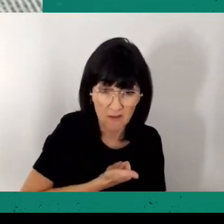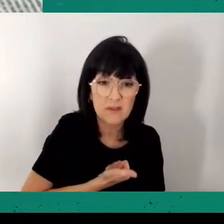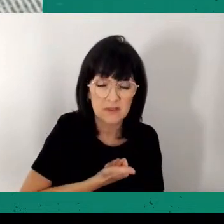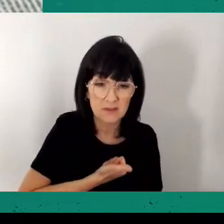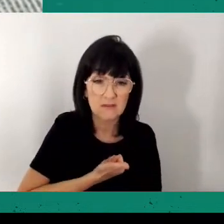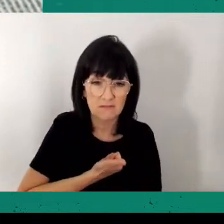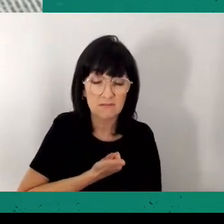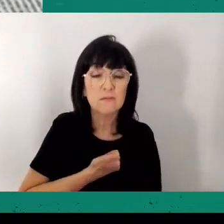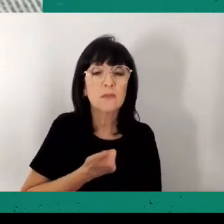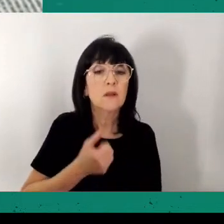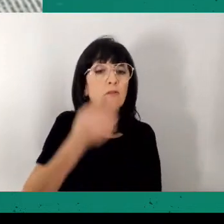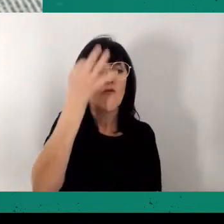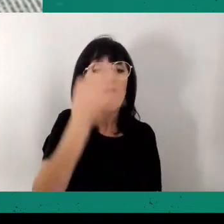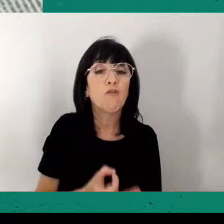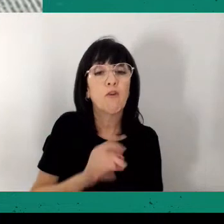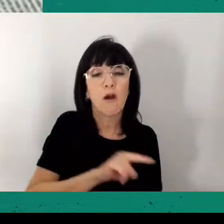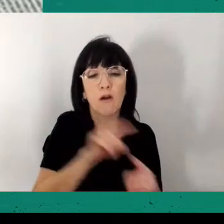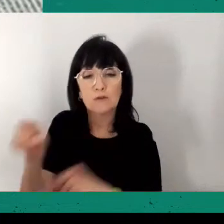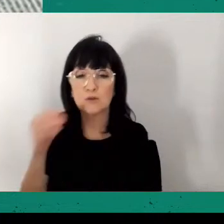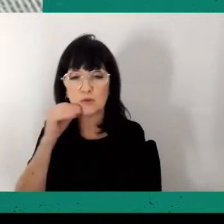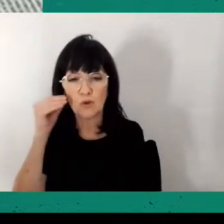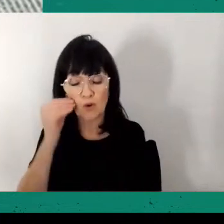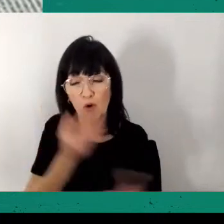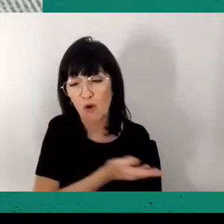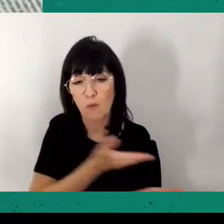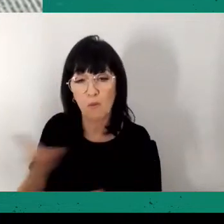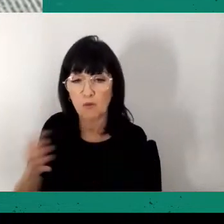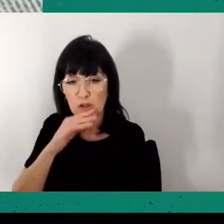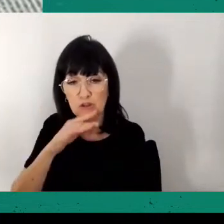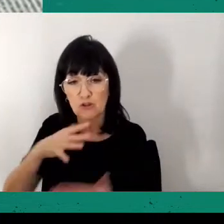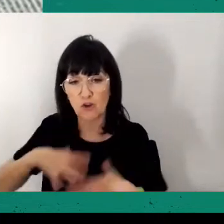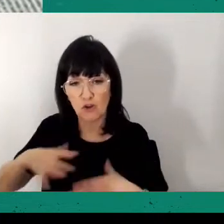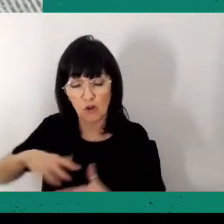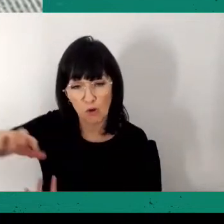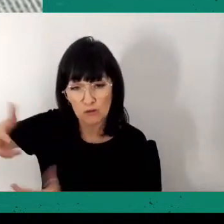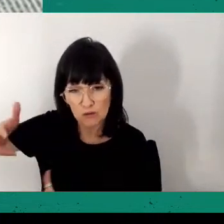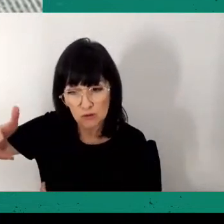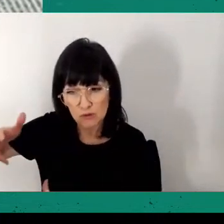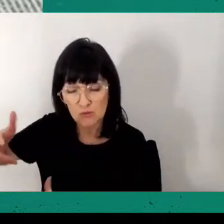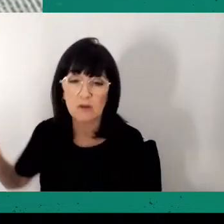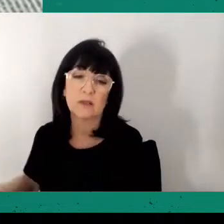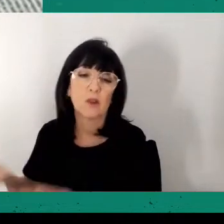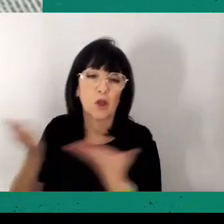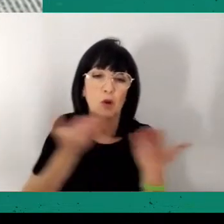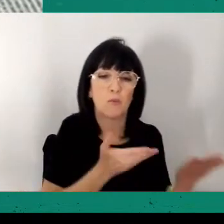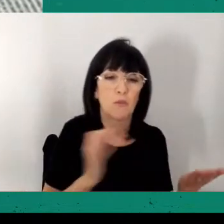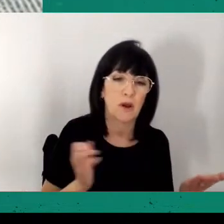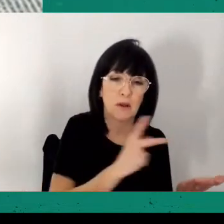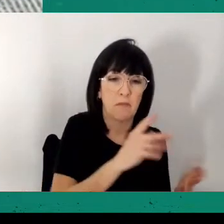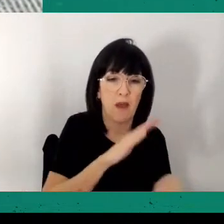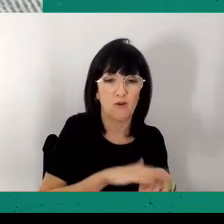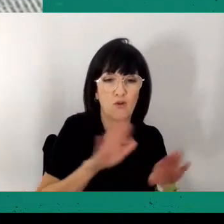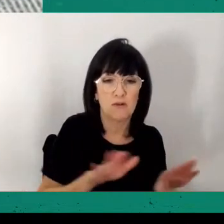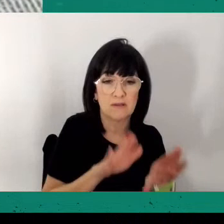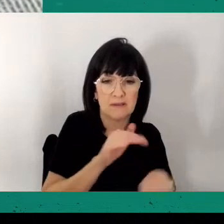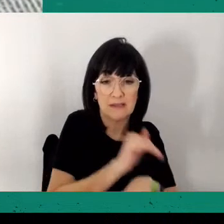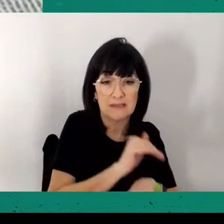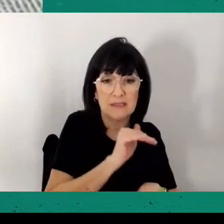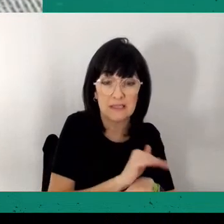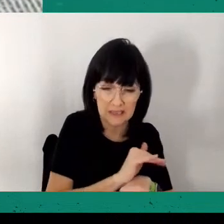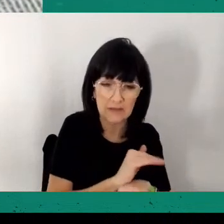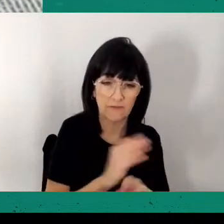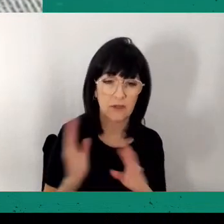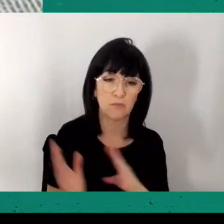on Fridays and took our dirty clothes and washed them and came back the Sunday evening and started the week all over again to